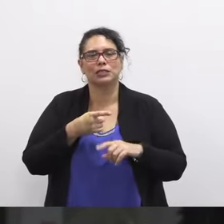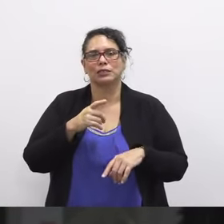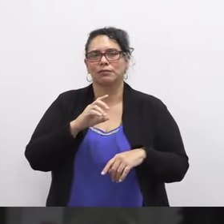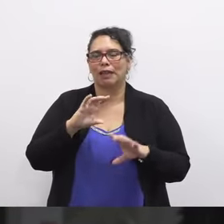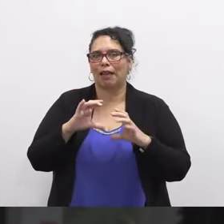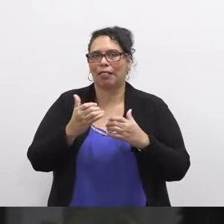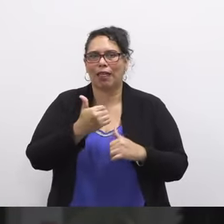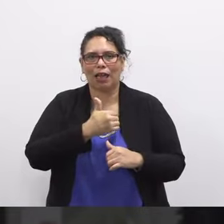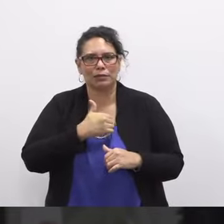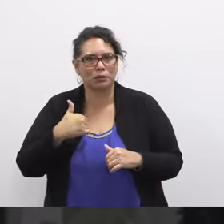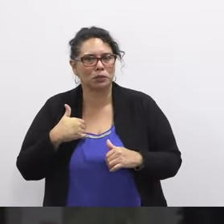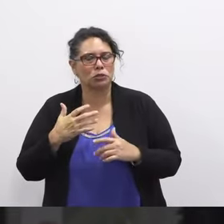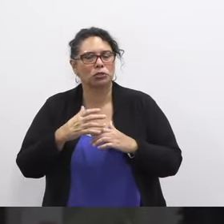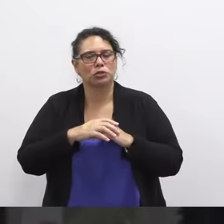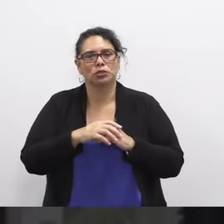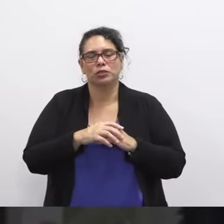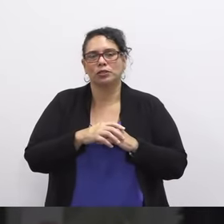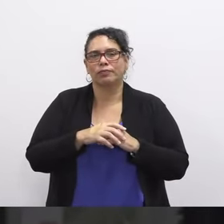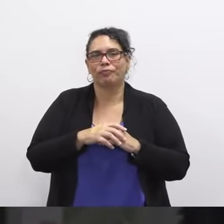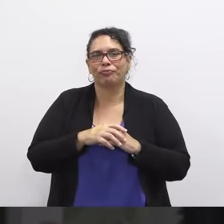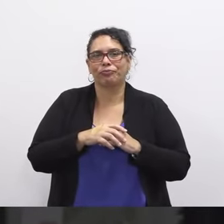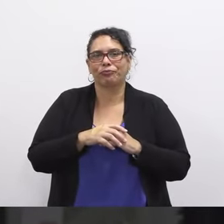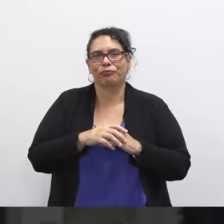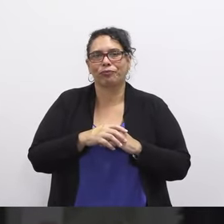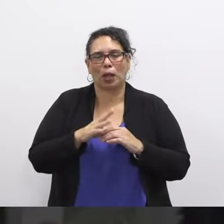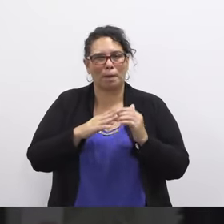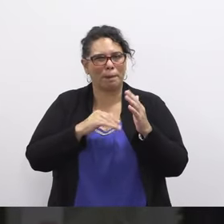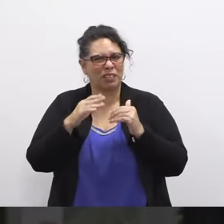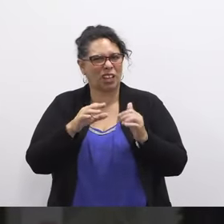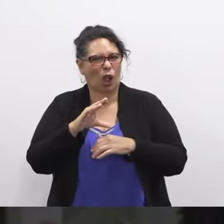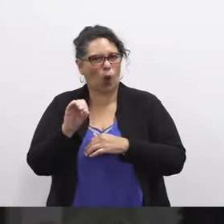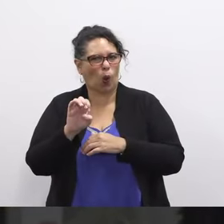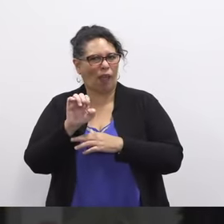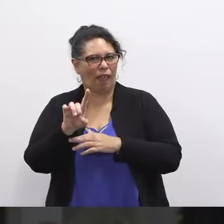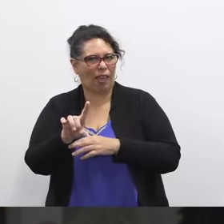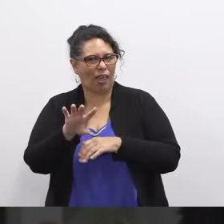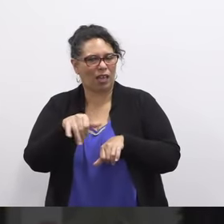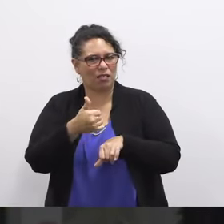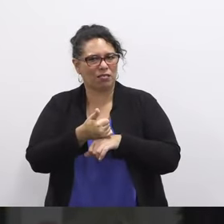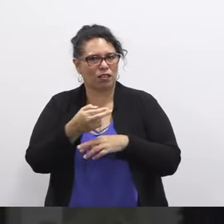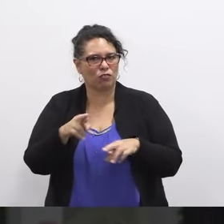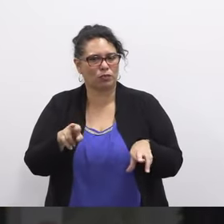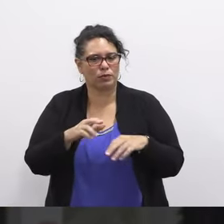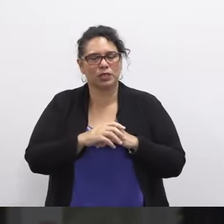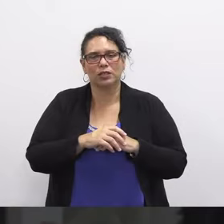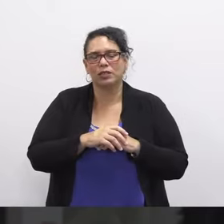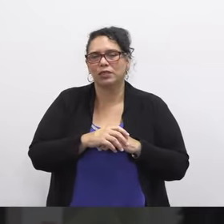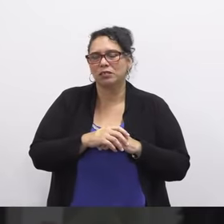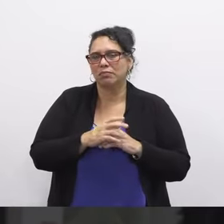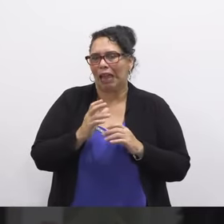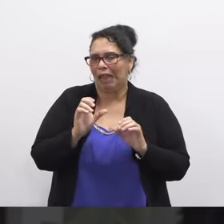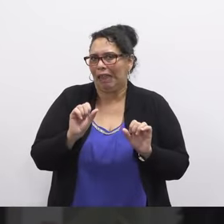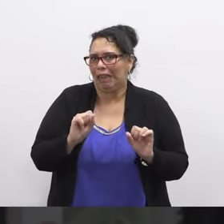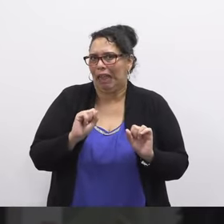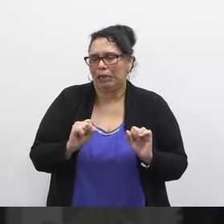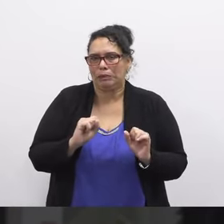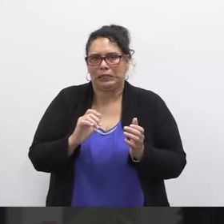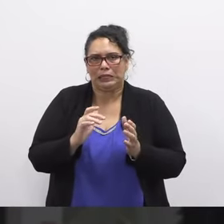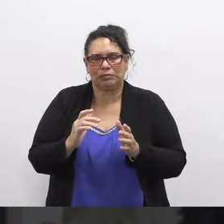room. As well as a co-ed locker room opening the doors to things like sexual harassment and uncomfortability